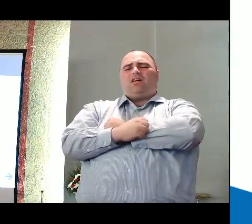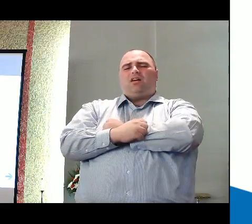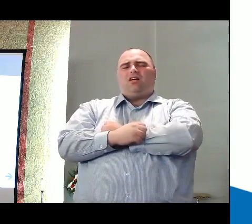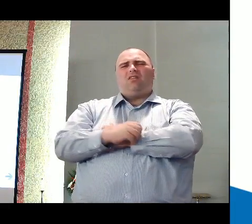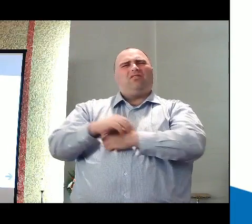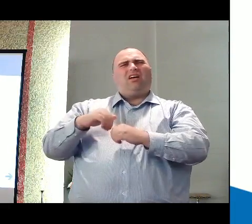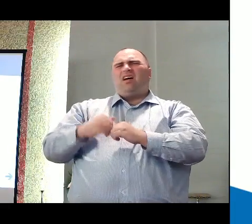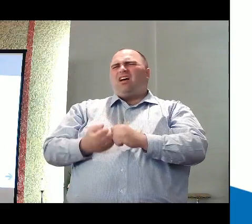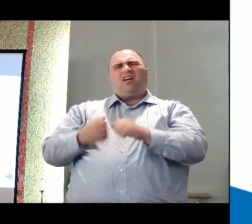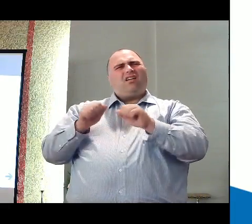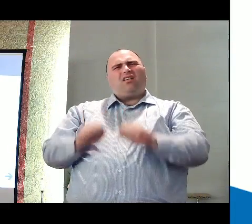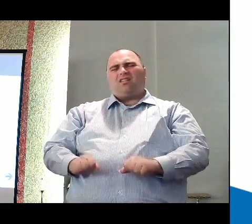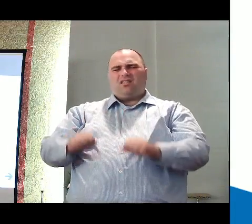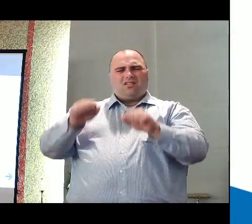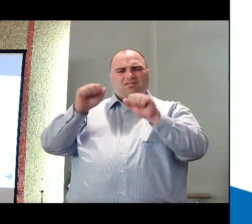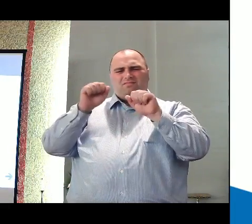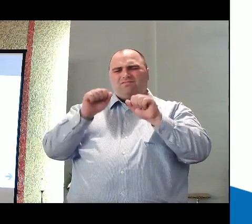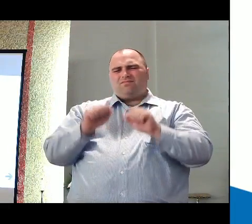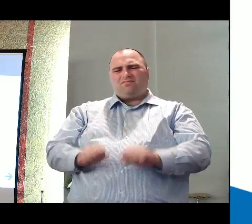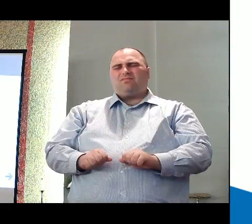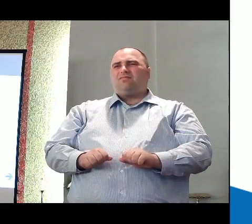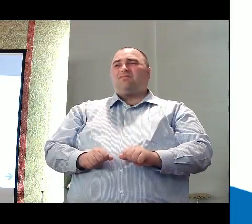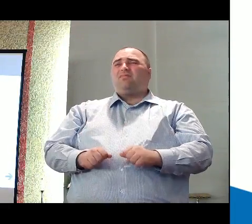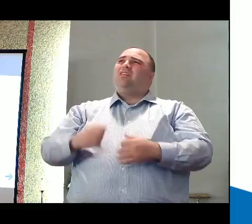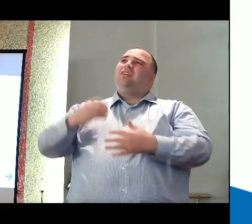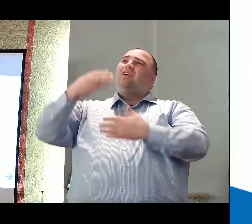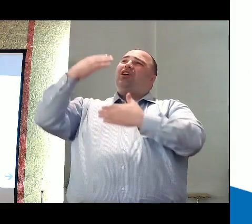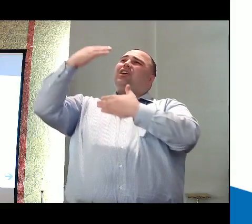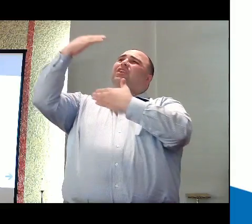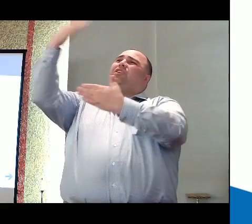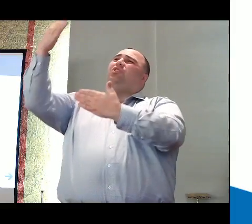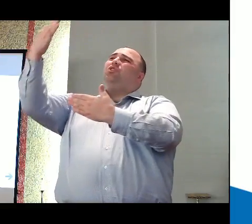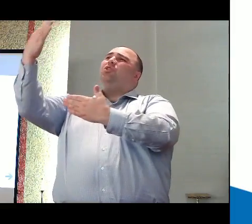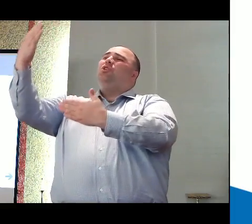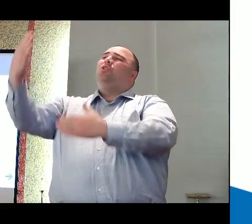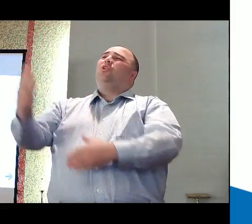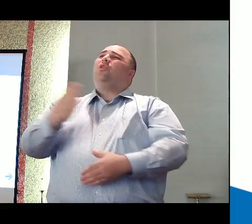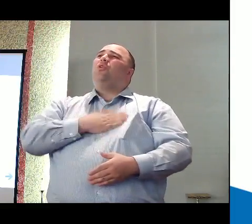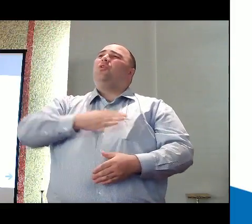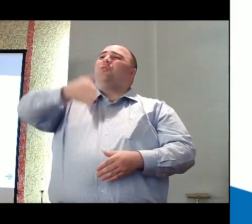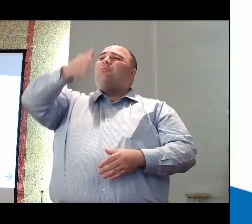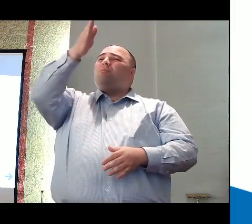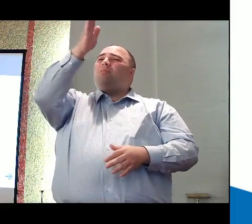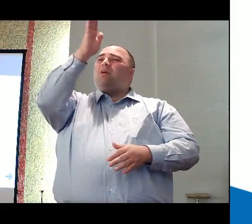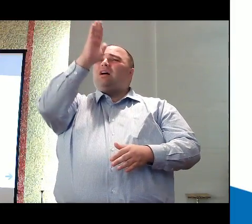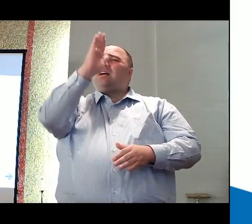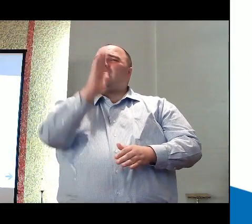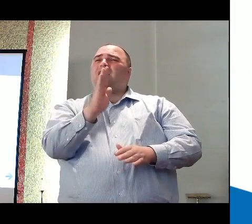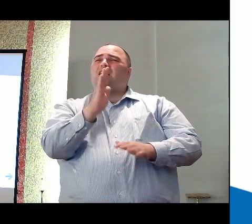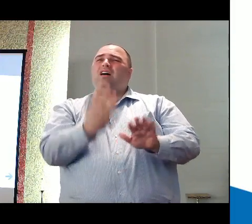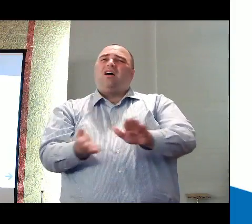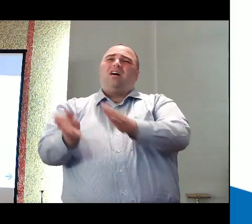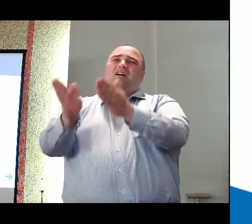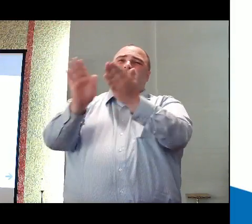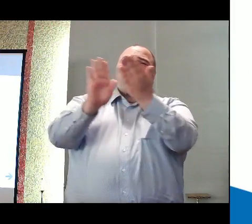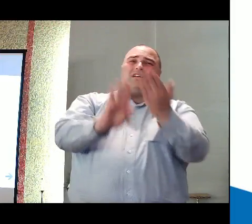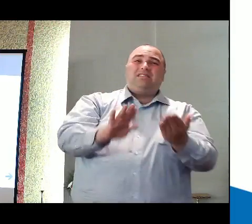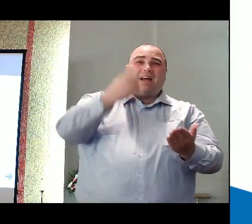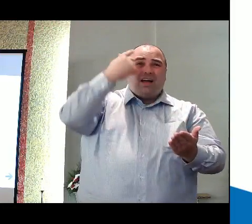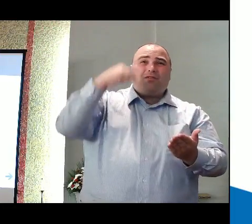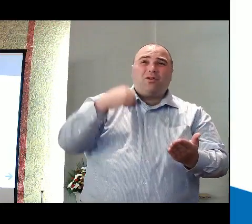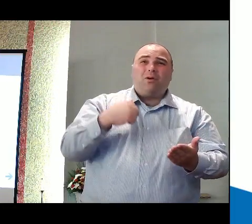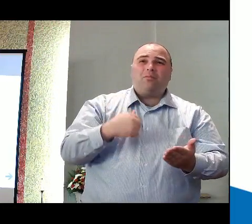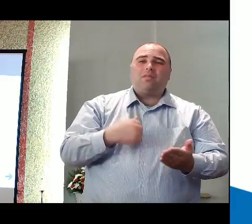Amazing love, how can it be that you,